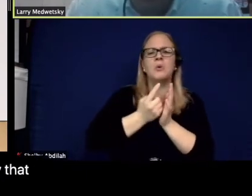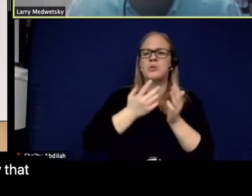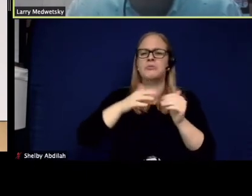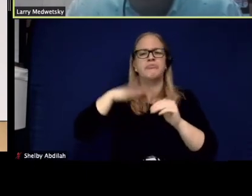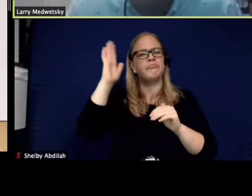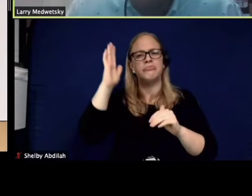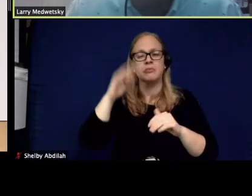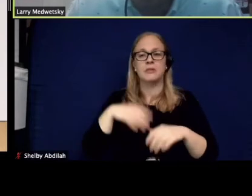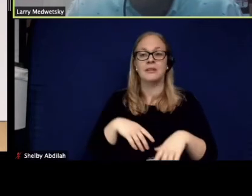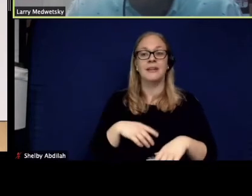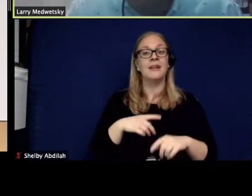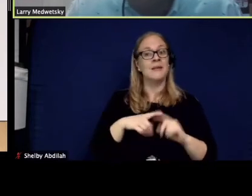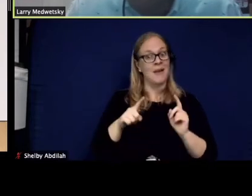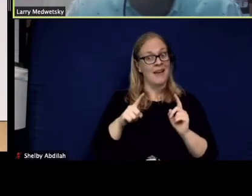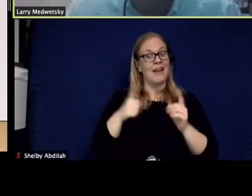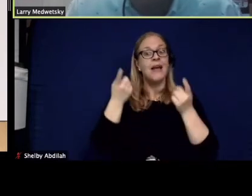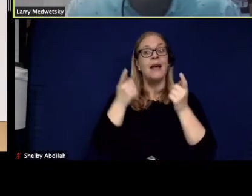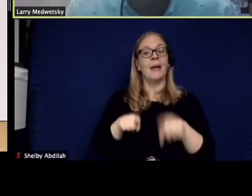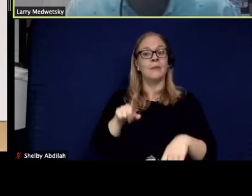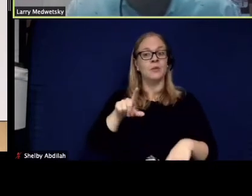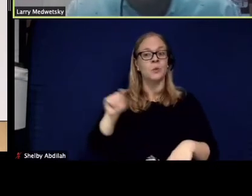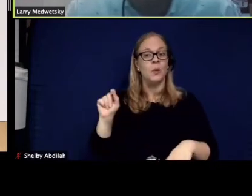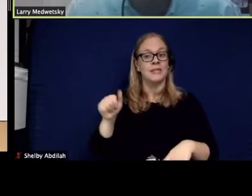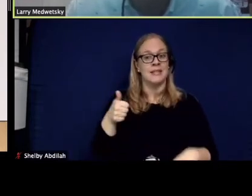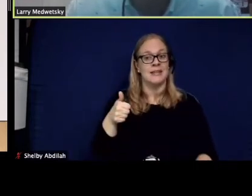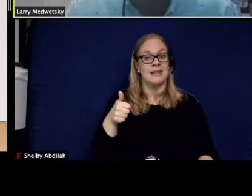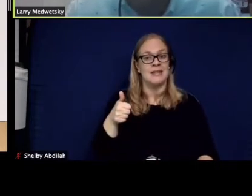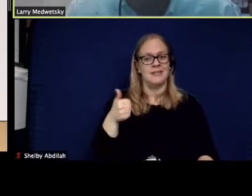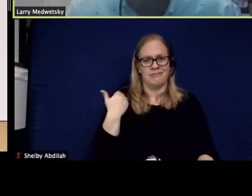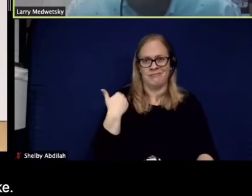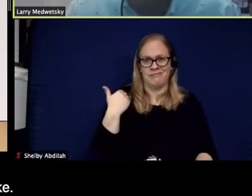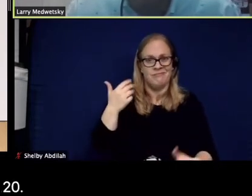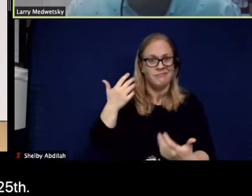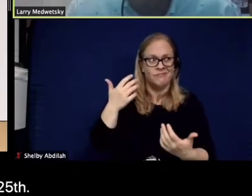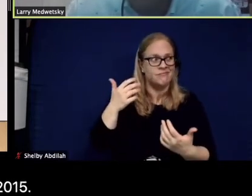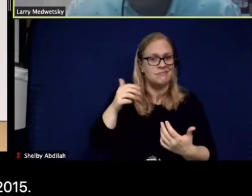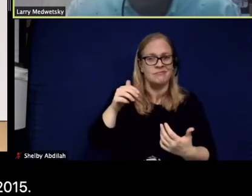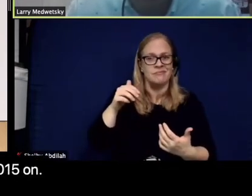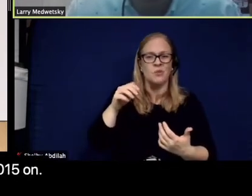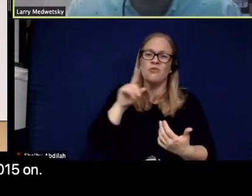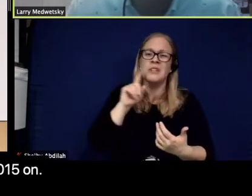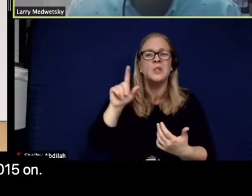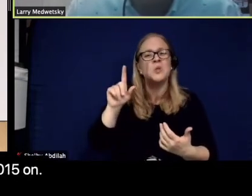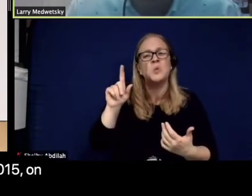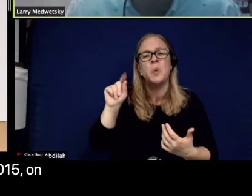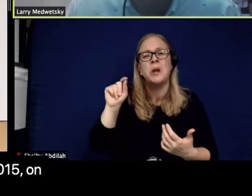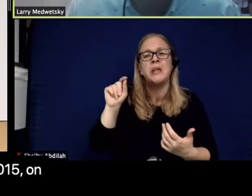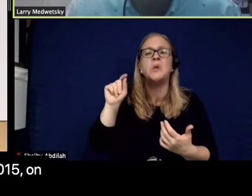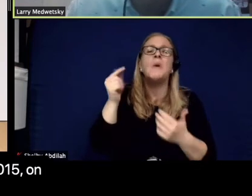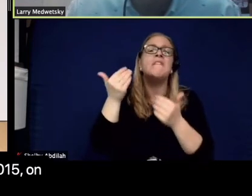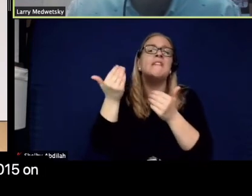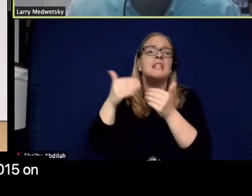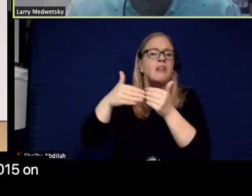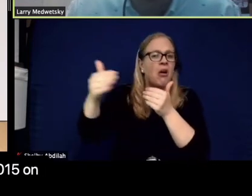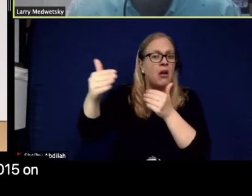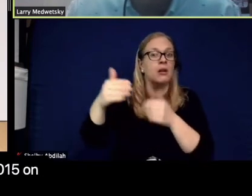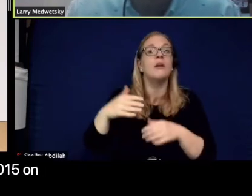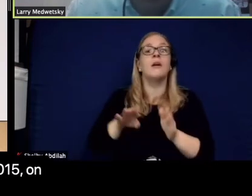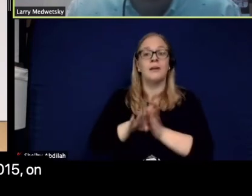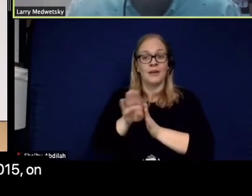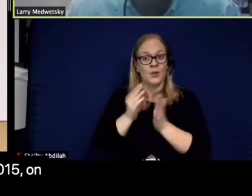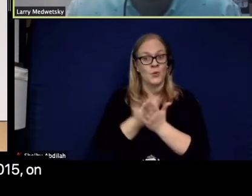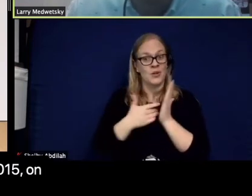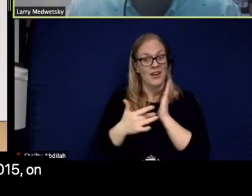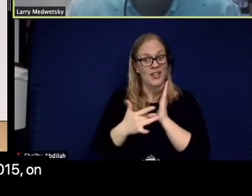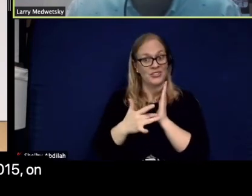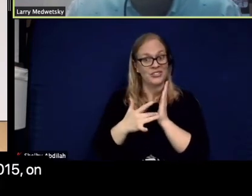in the 2010s, just, like 2015 on, a new type of Bluetooth evolved,